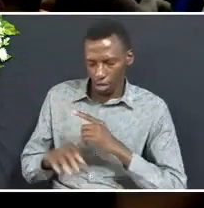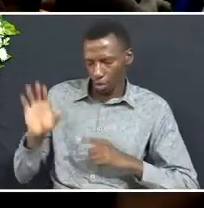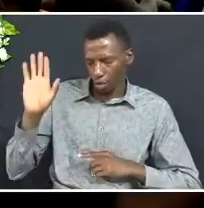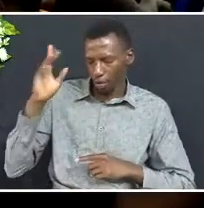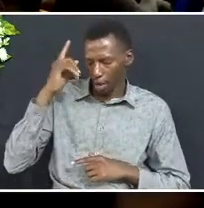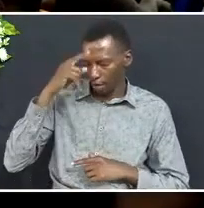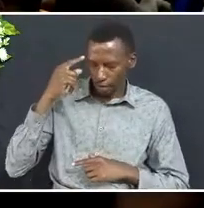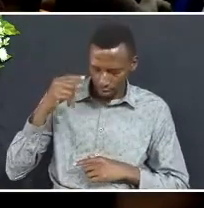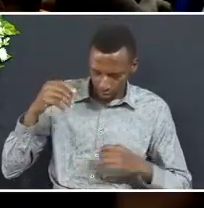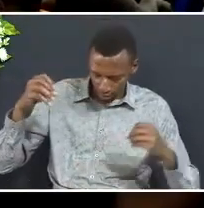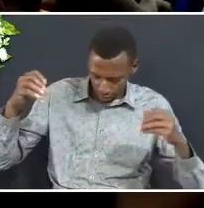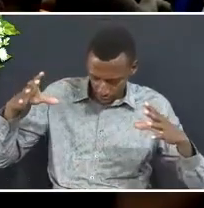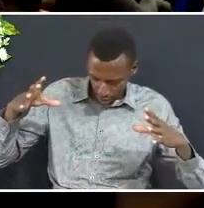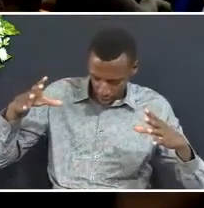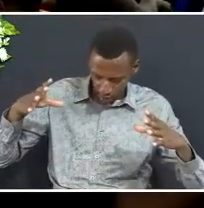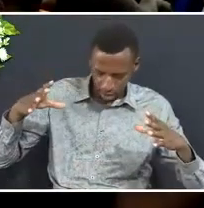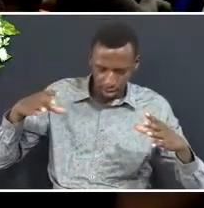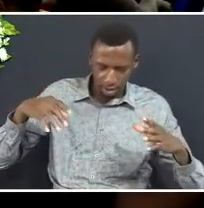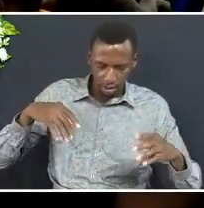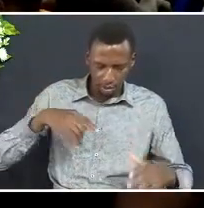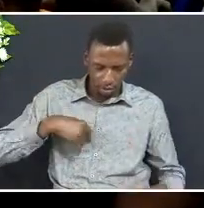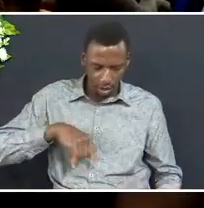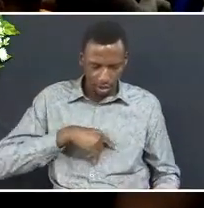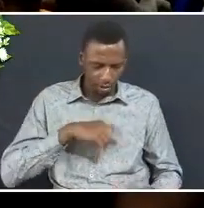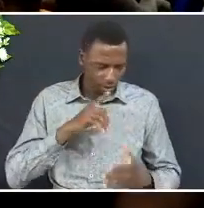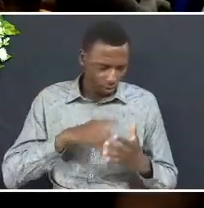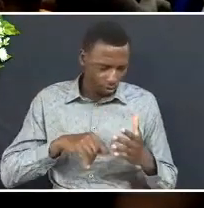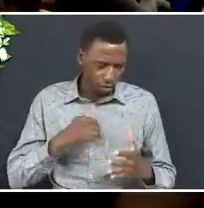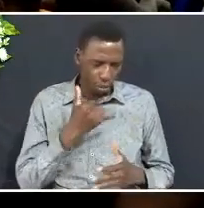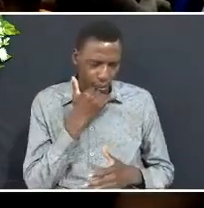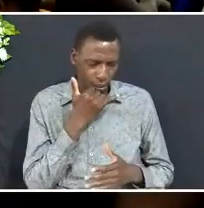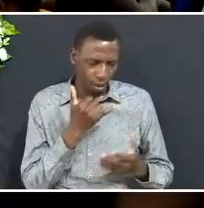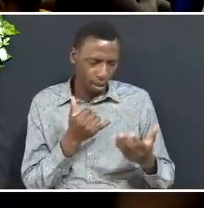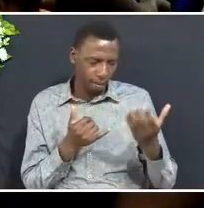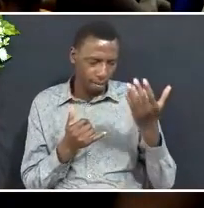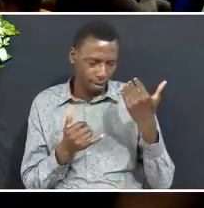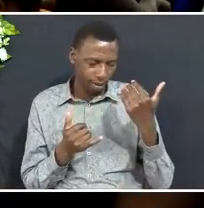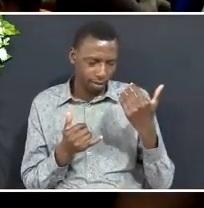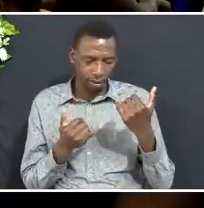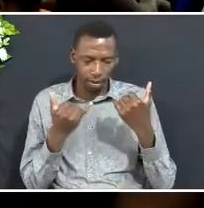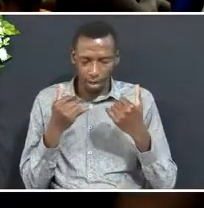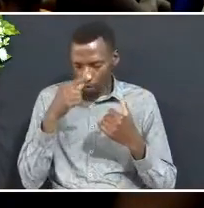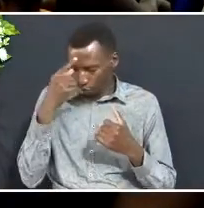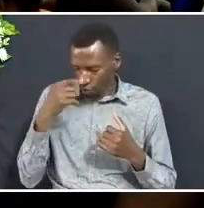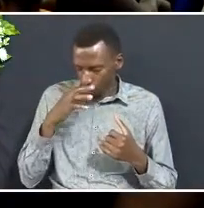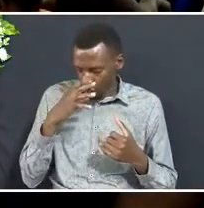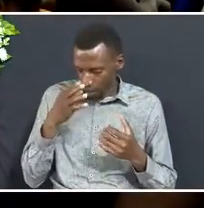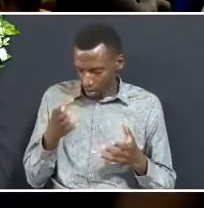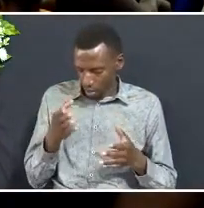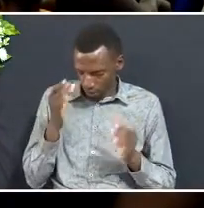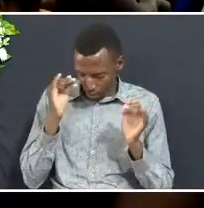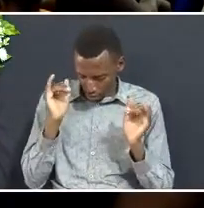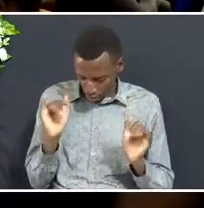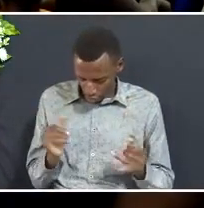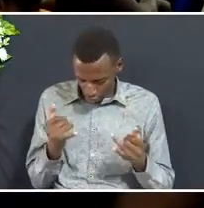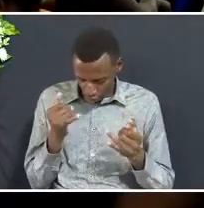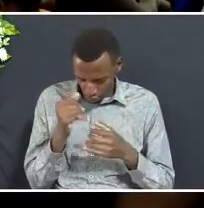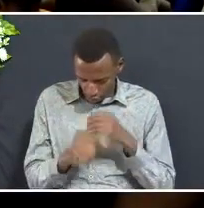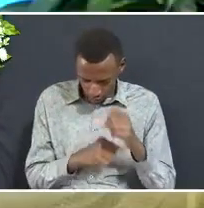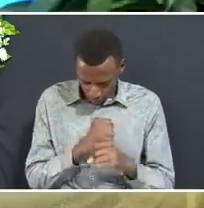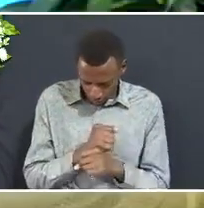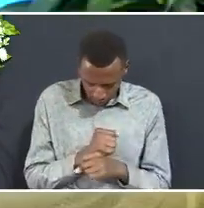upon us, that whatever we've been doing wrong in the past, and now that we are here beginning this new year, that you